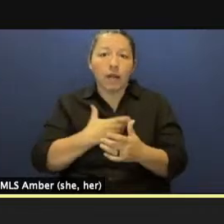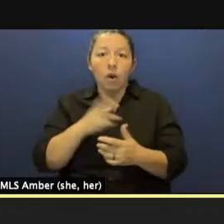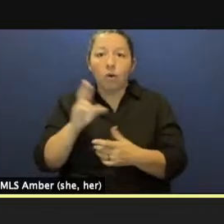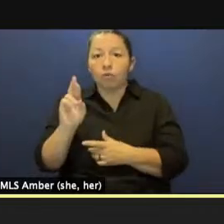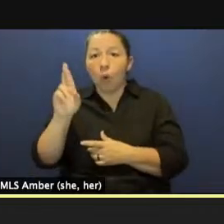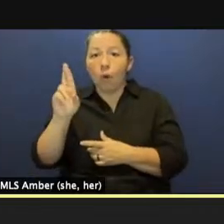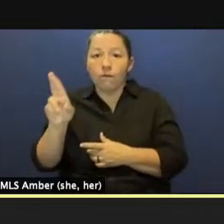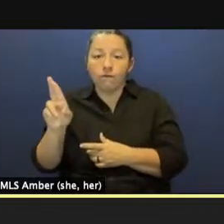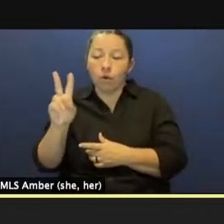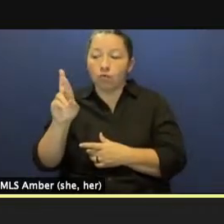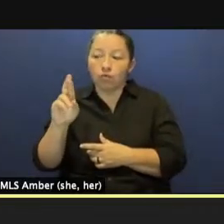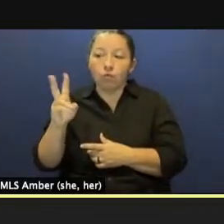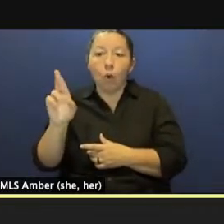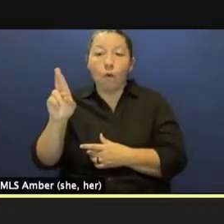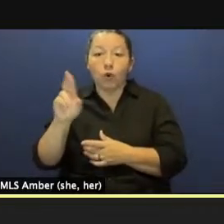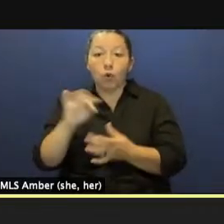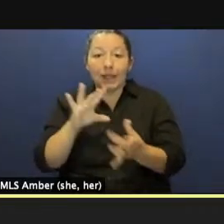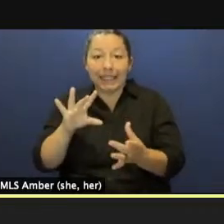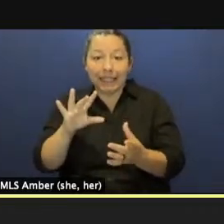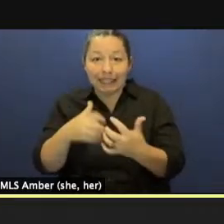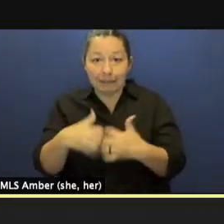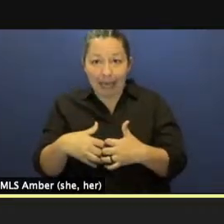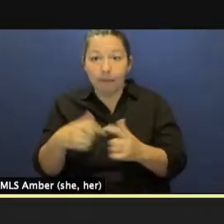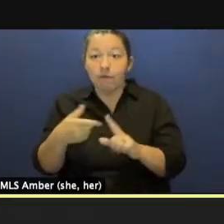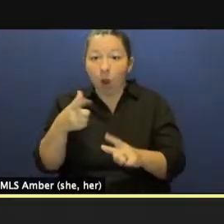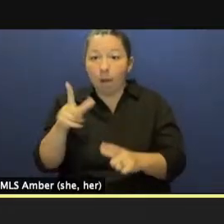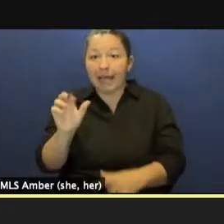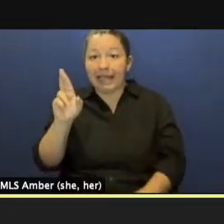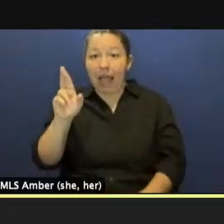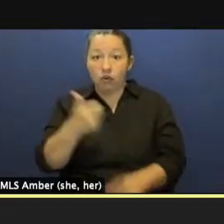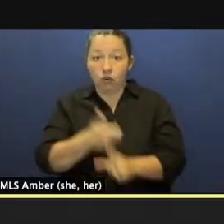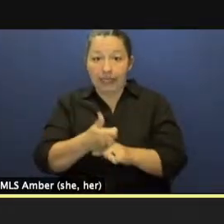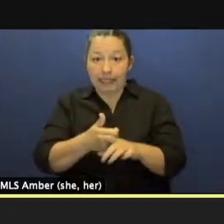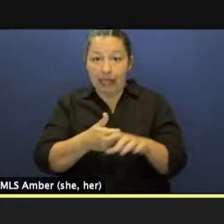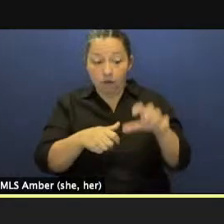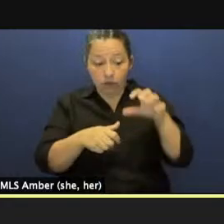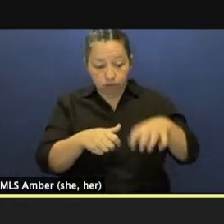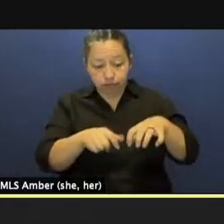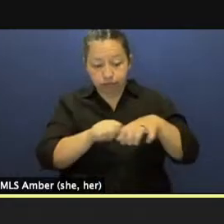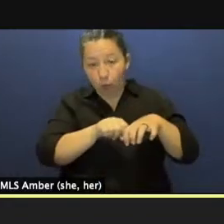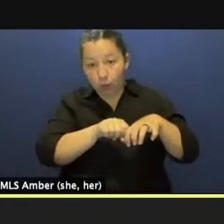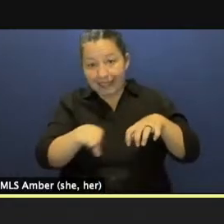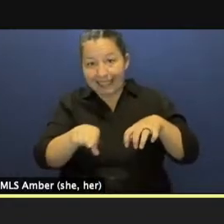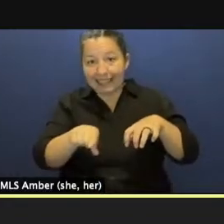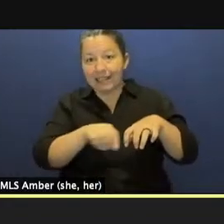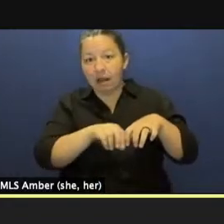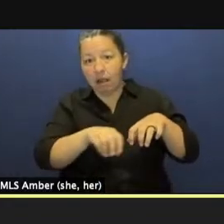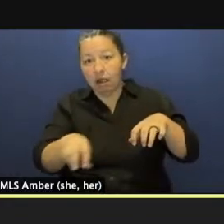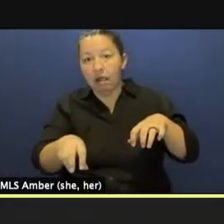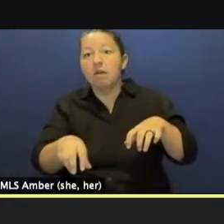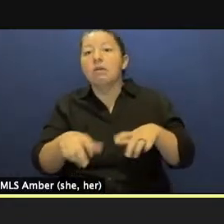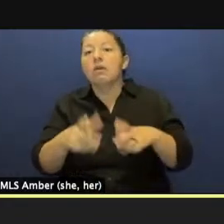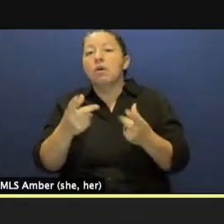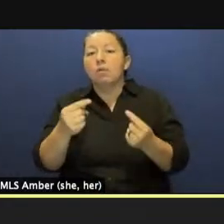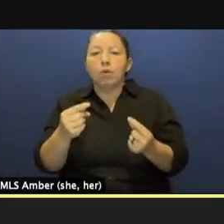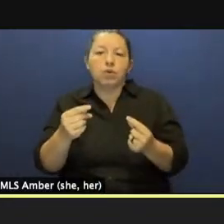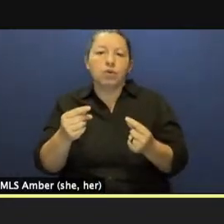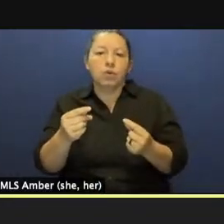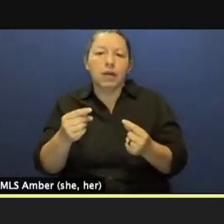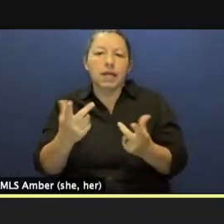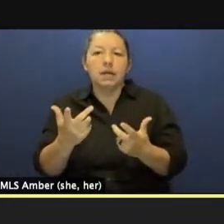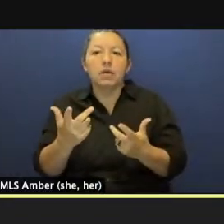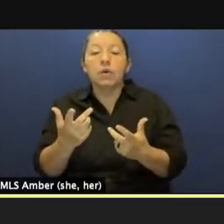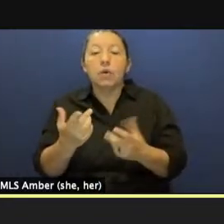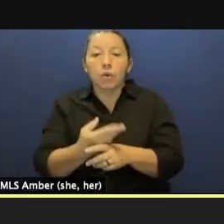rover release from the lander itself. We're going on a astrobotic